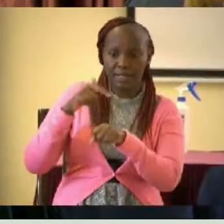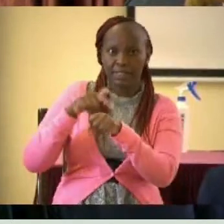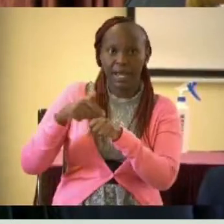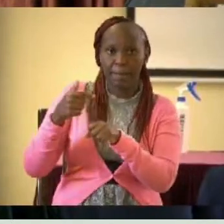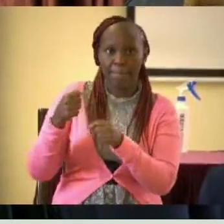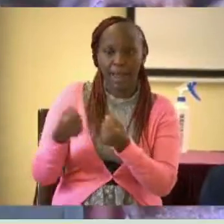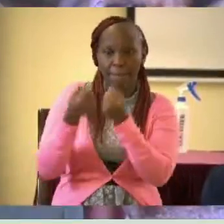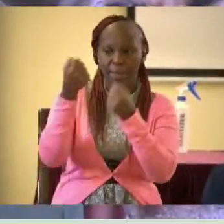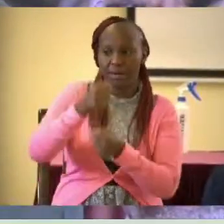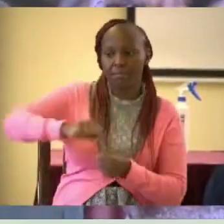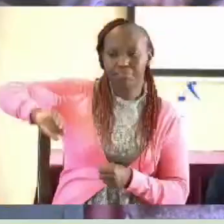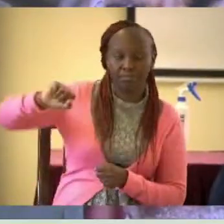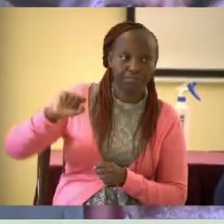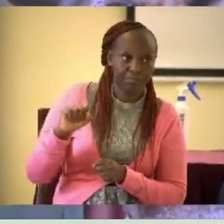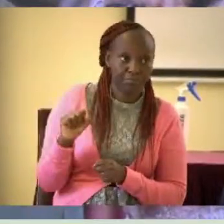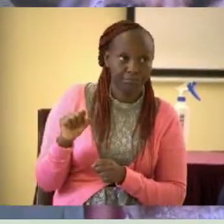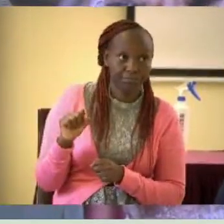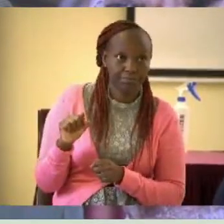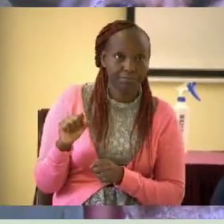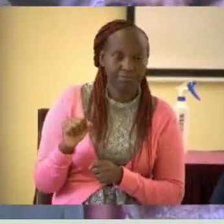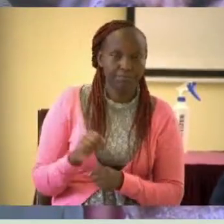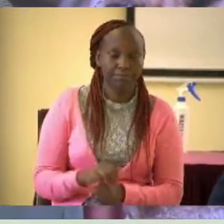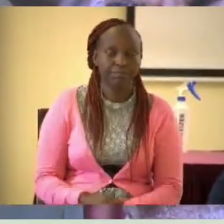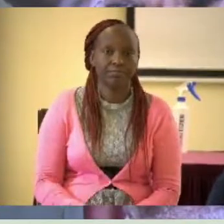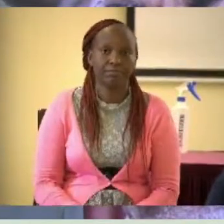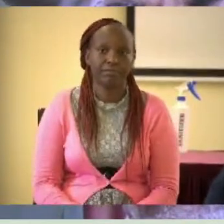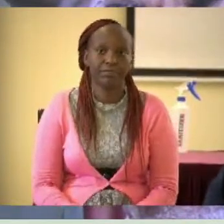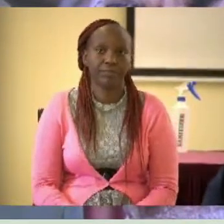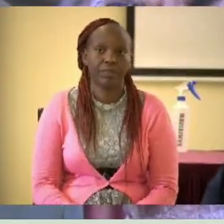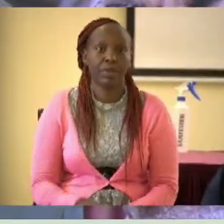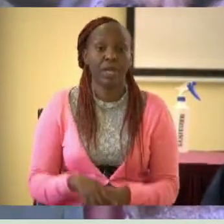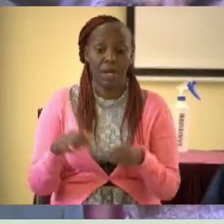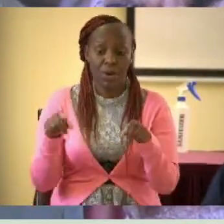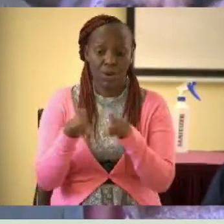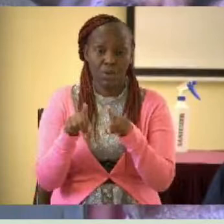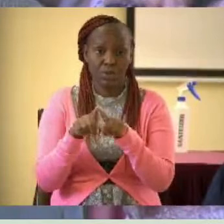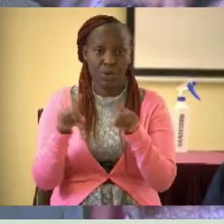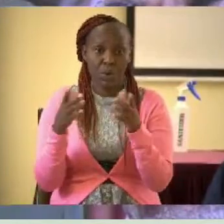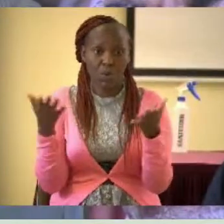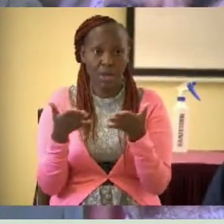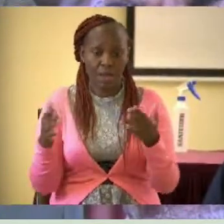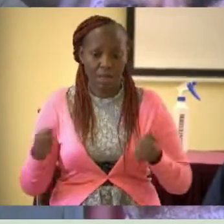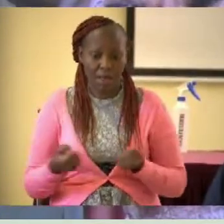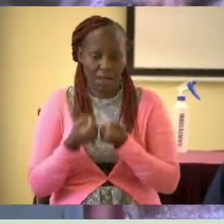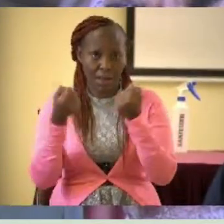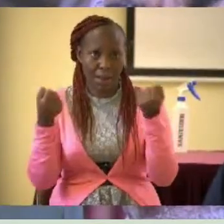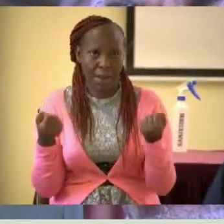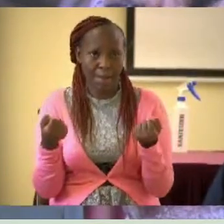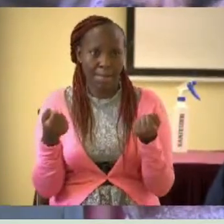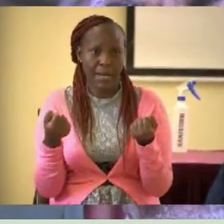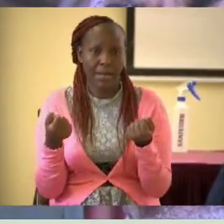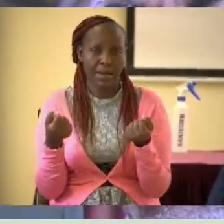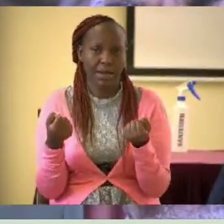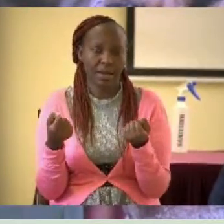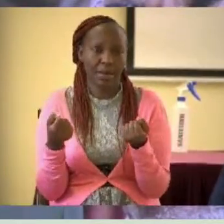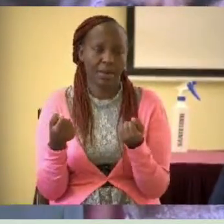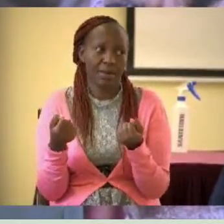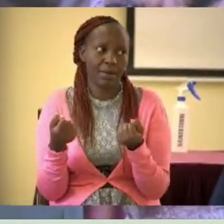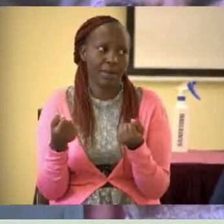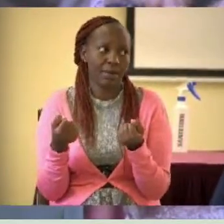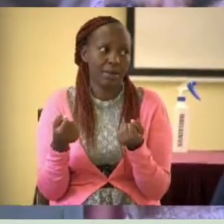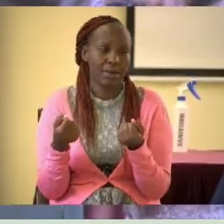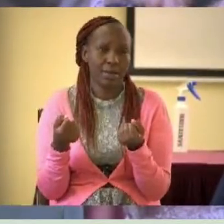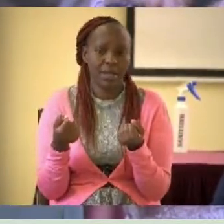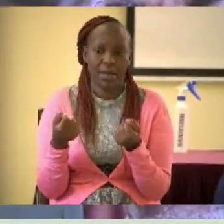violated. And even instances where that information goes beyond